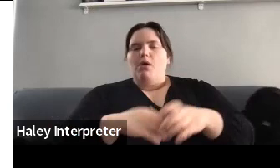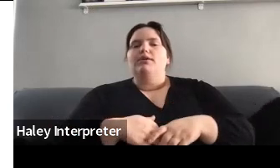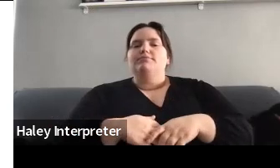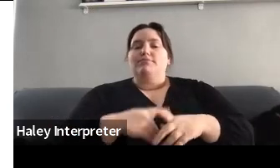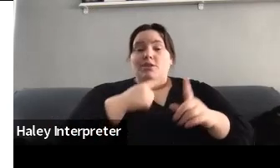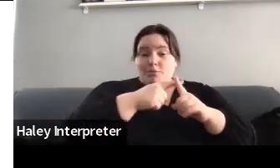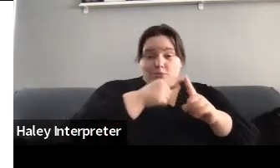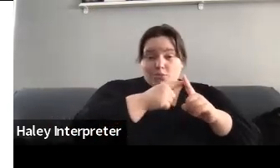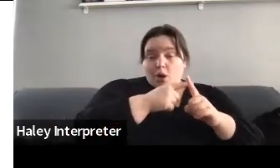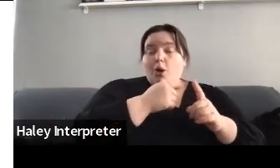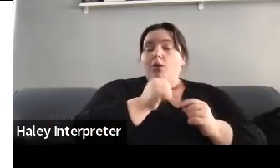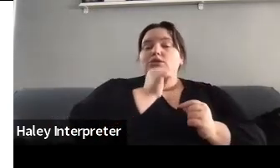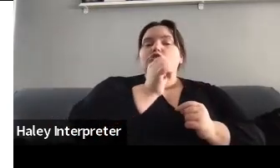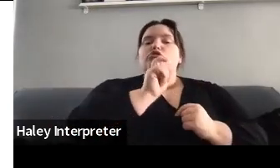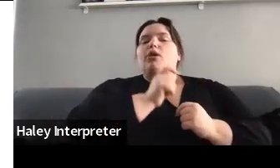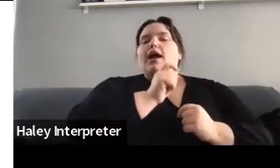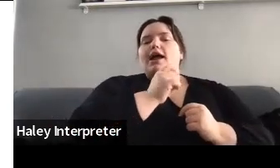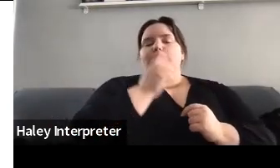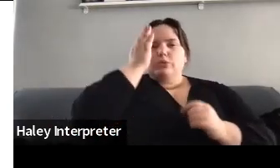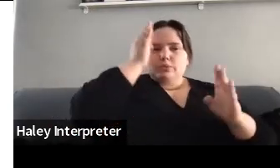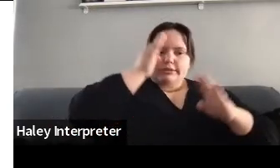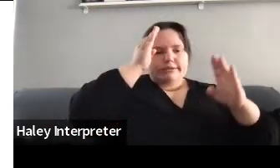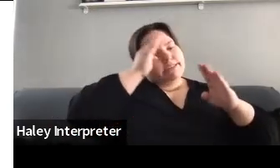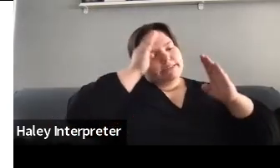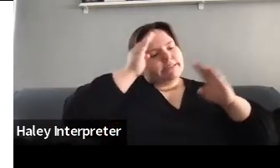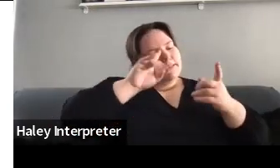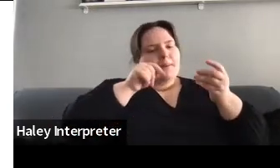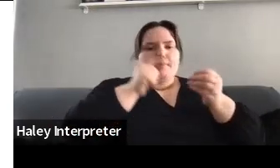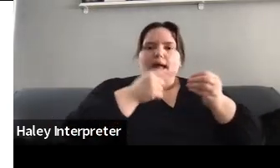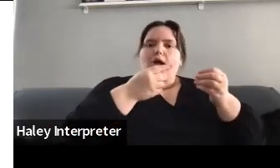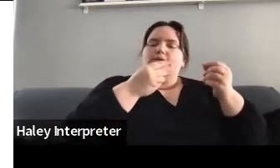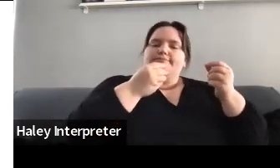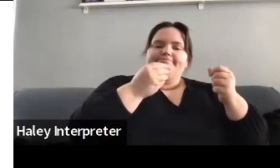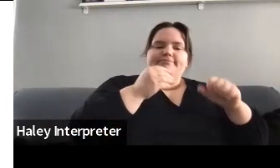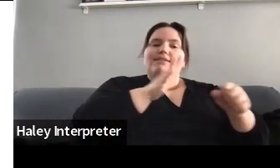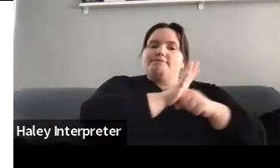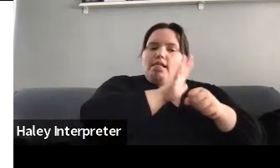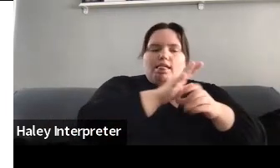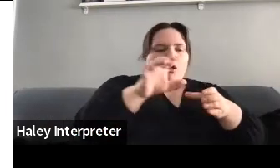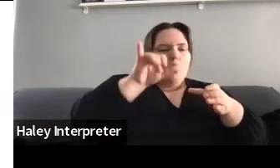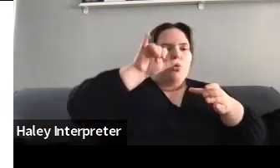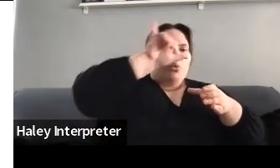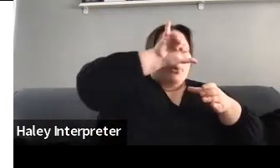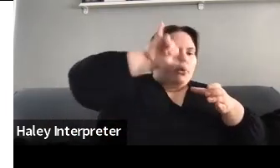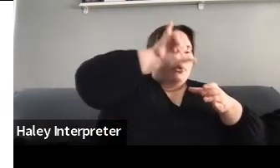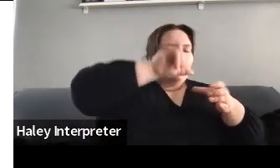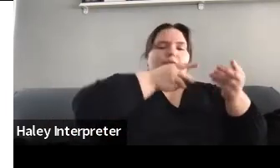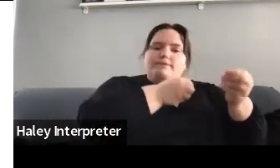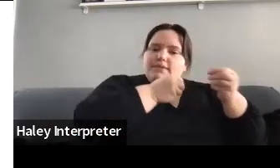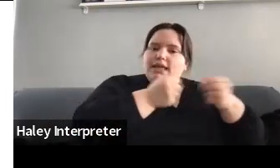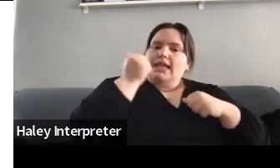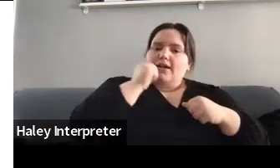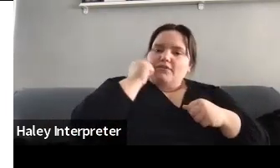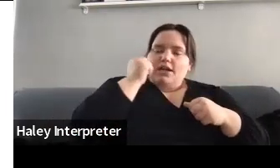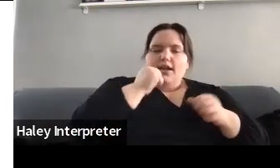is that you don't really have to worry about filling it and feeding your pet every day, but if you're one of those folks that need to measure